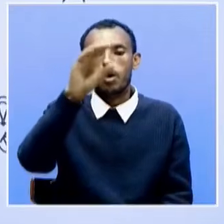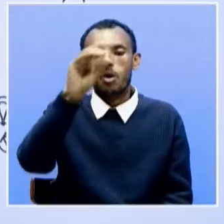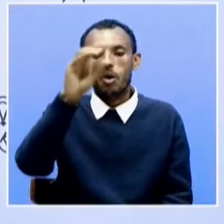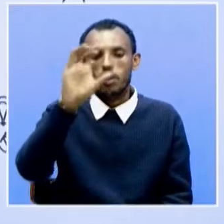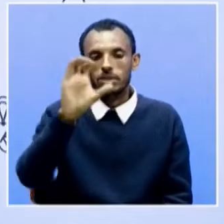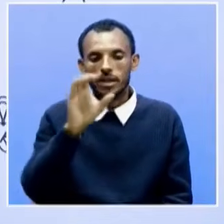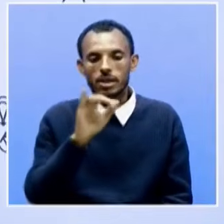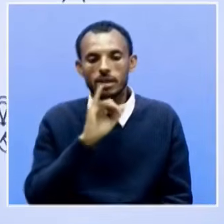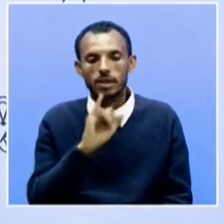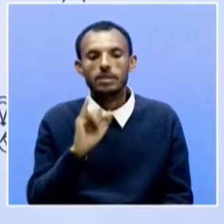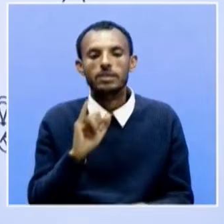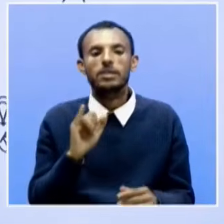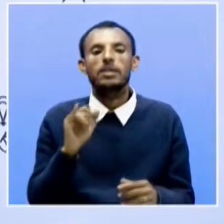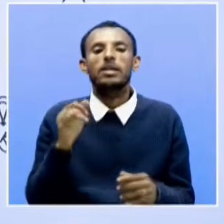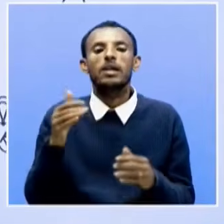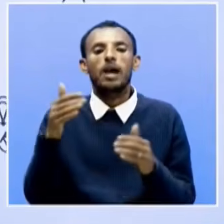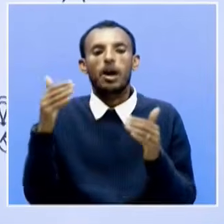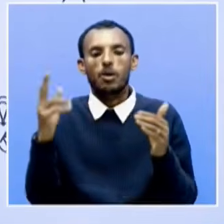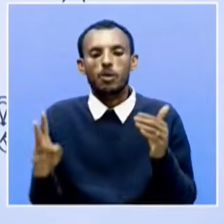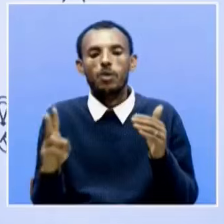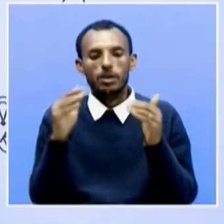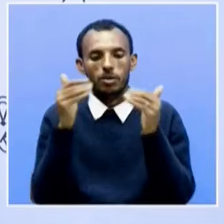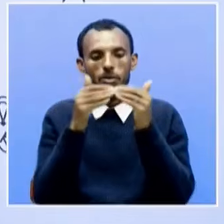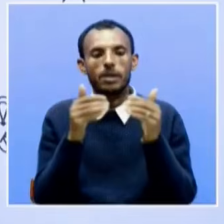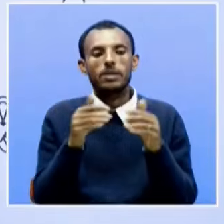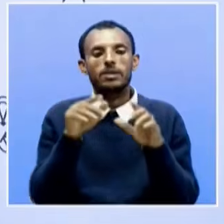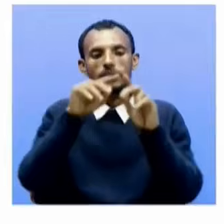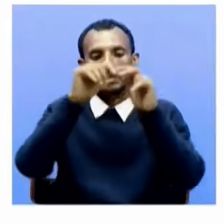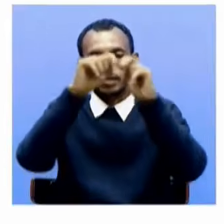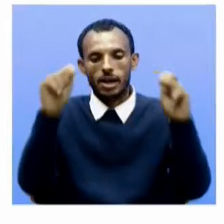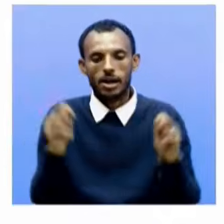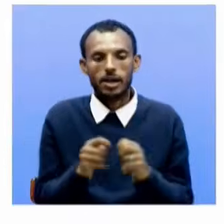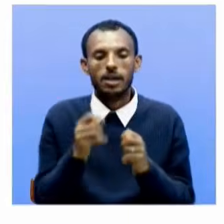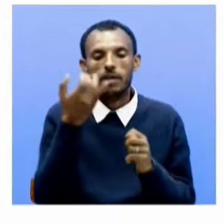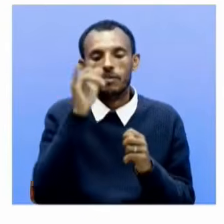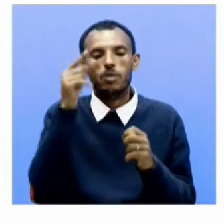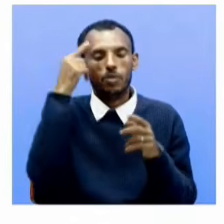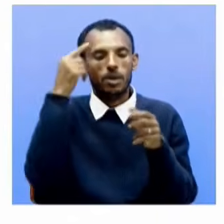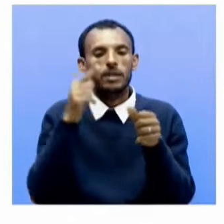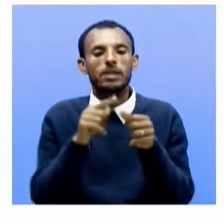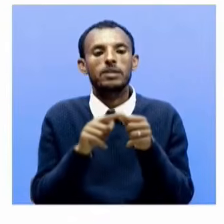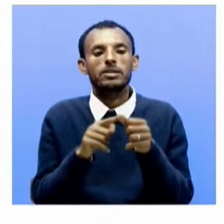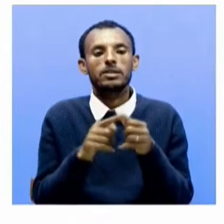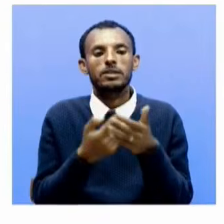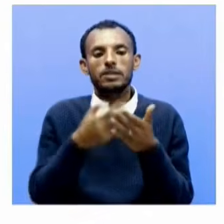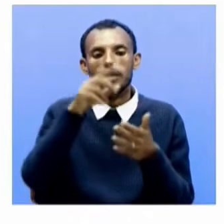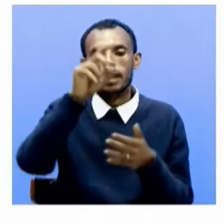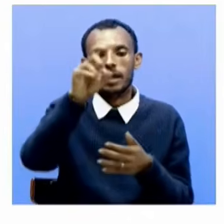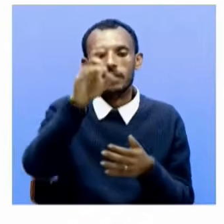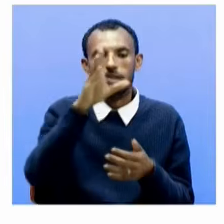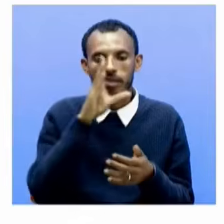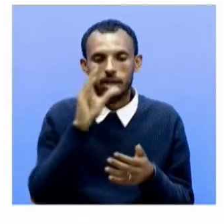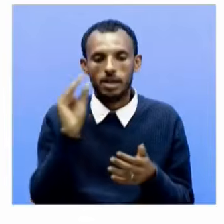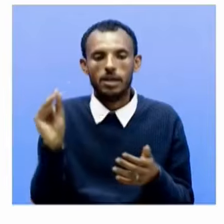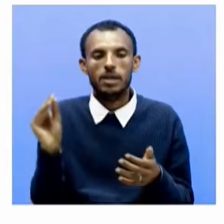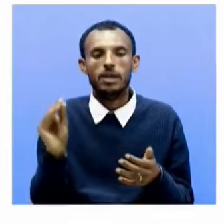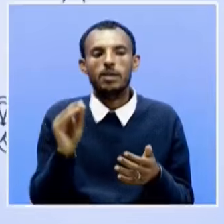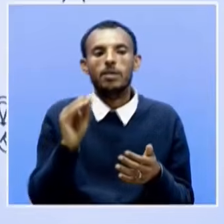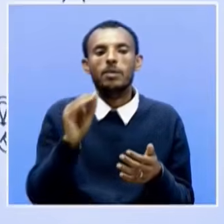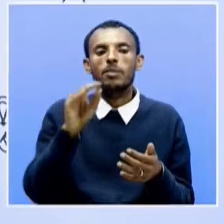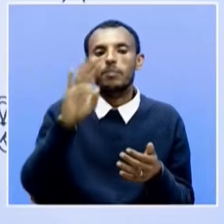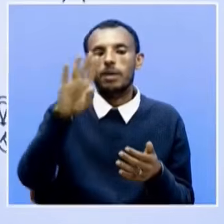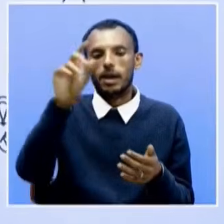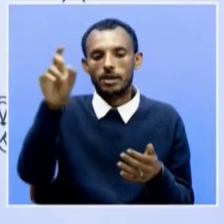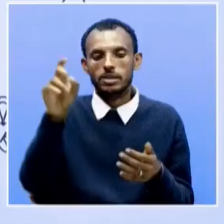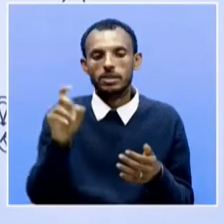an isosceles triangle. And the other thing, if you consider this as X and this becomes X,